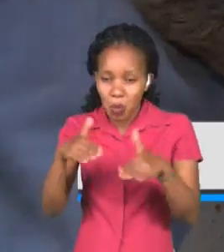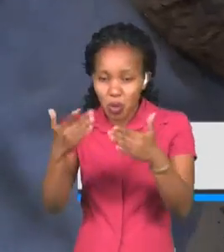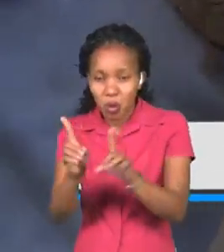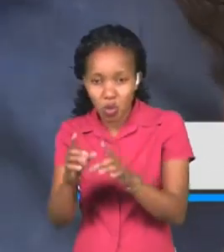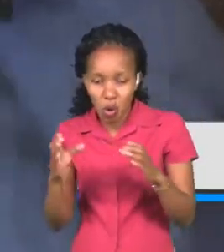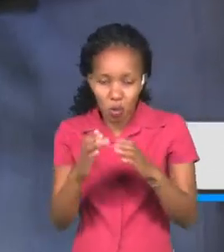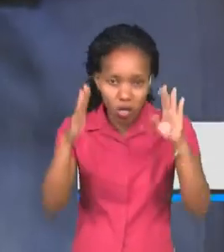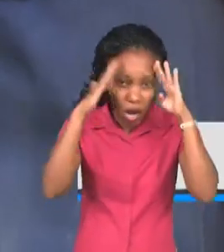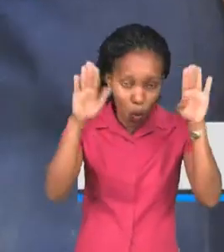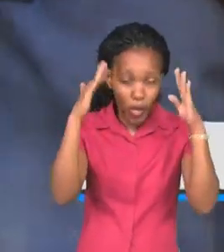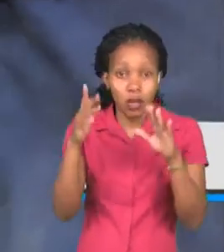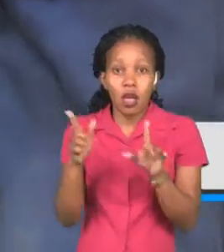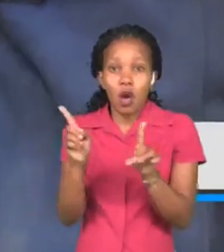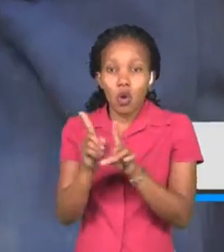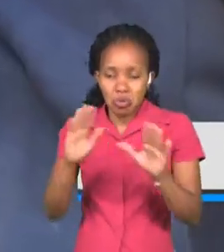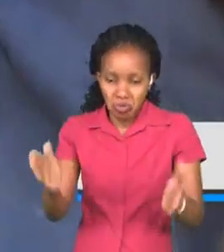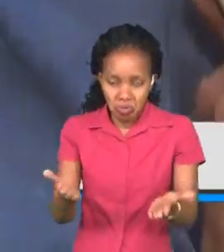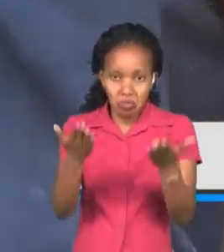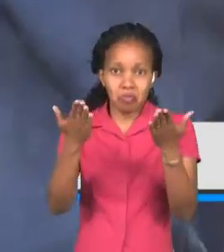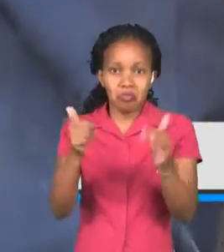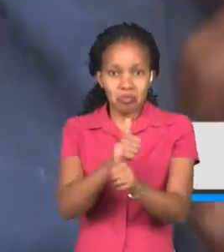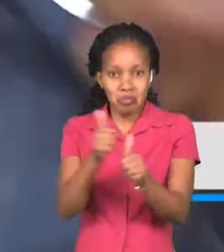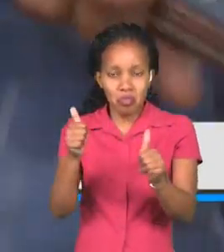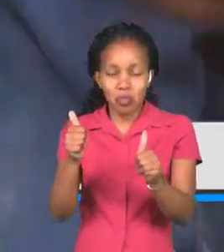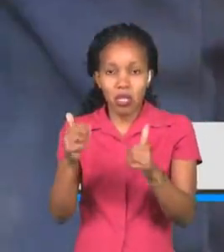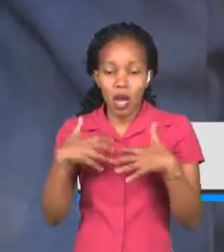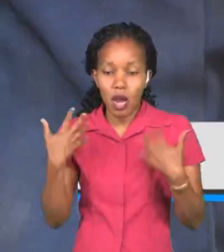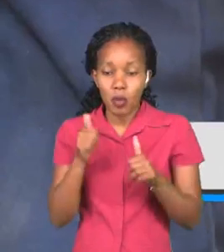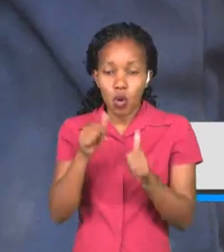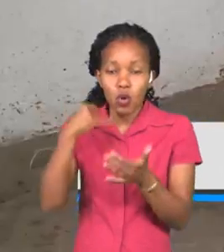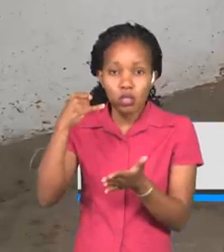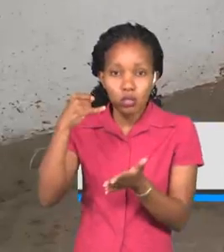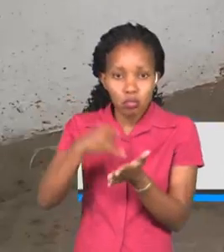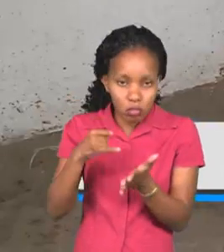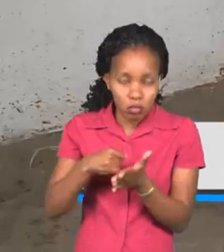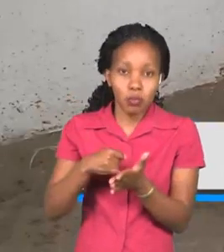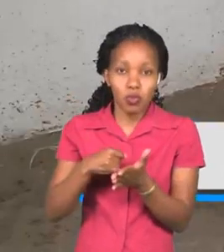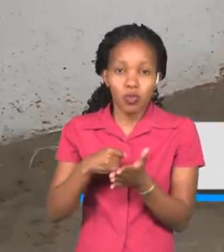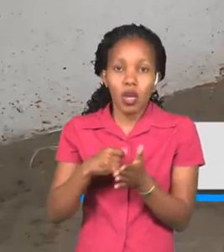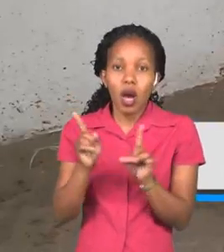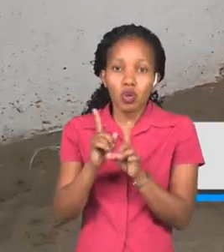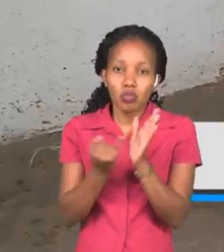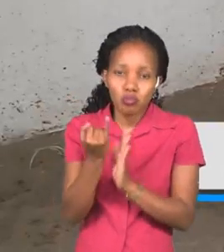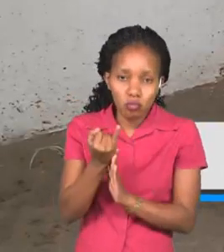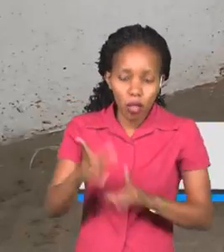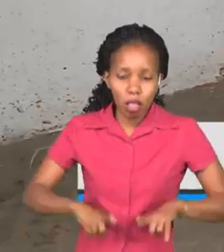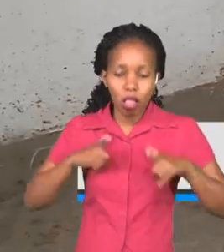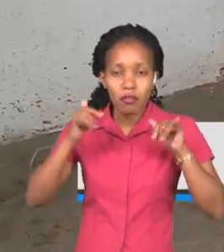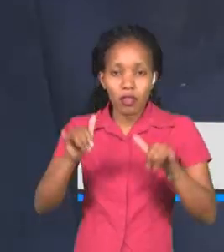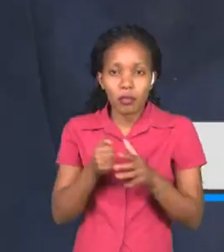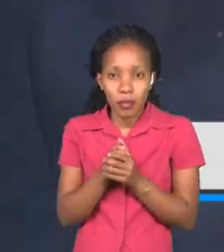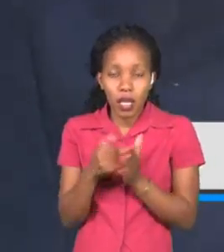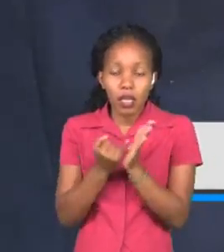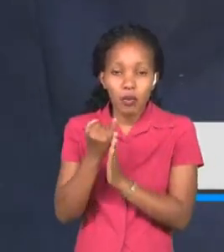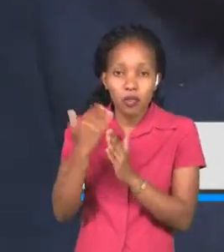community outreaches has also enhanced the wellness of the animal, which increased their lifespan. A marked improvement in the